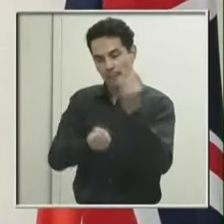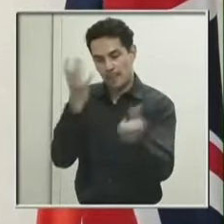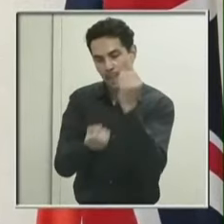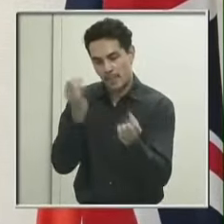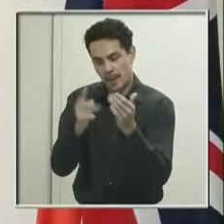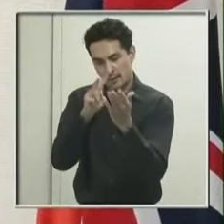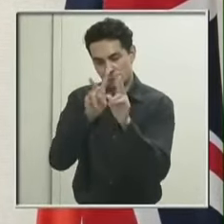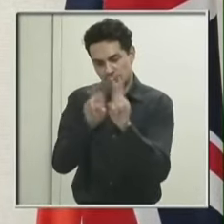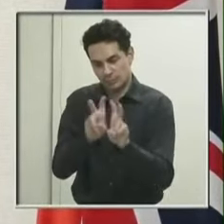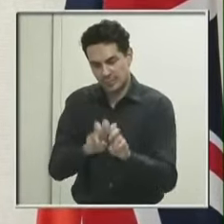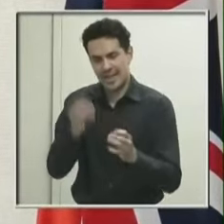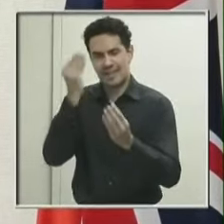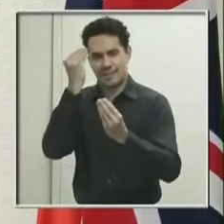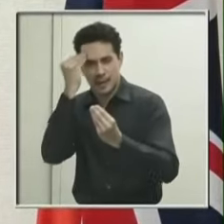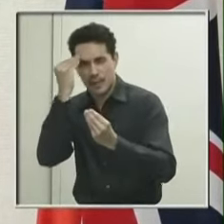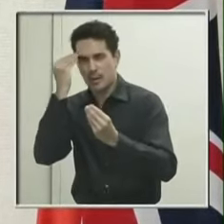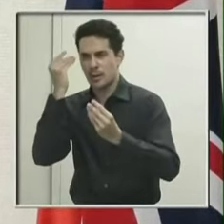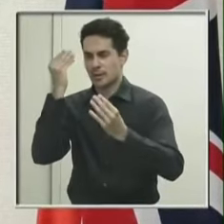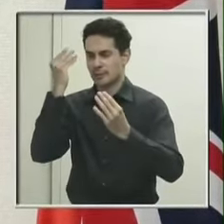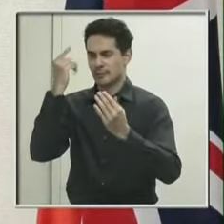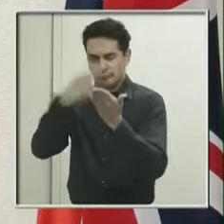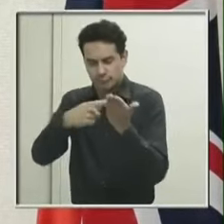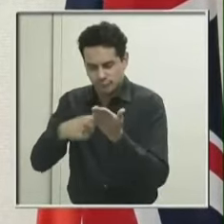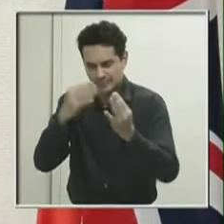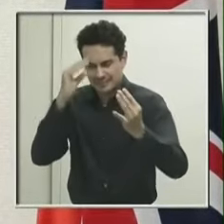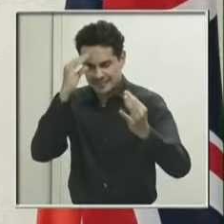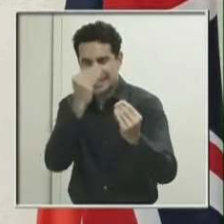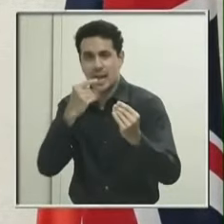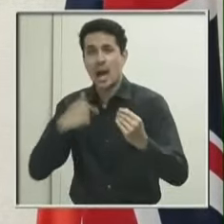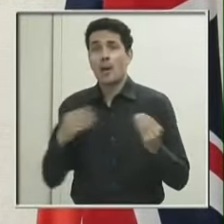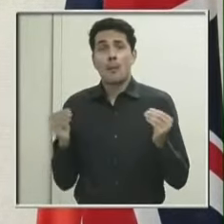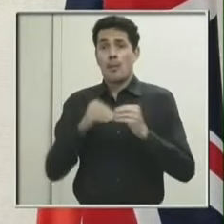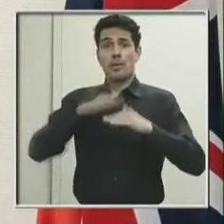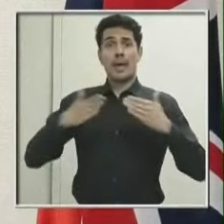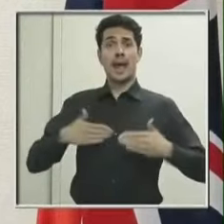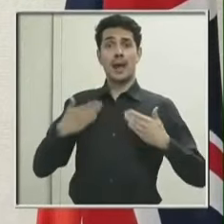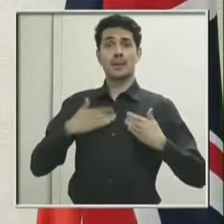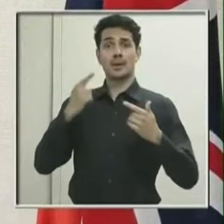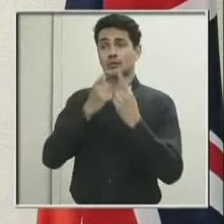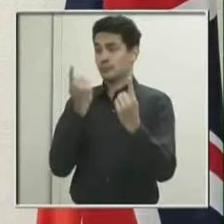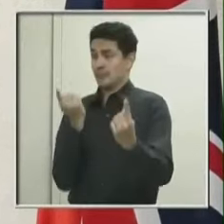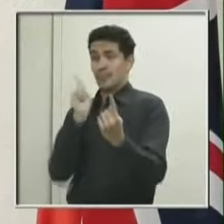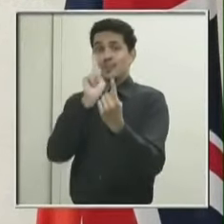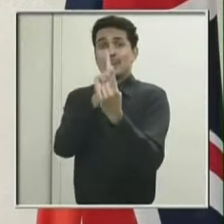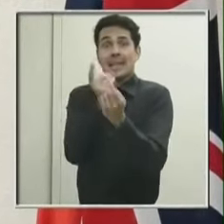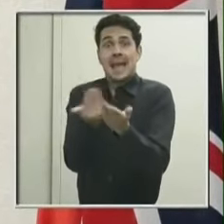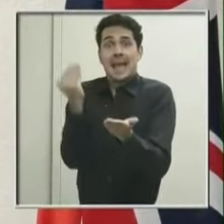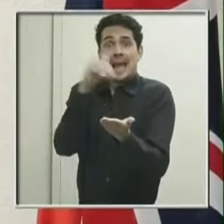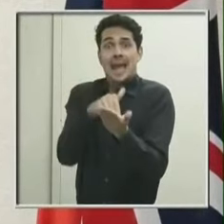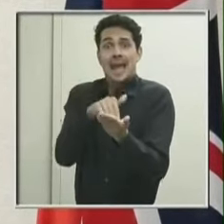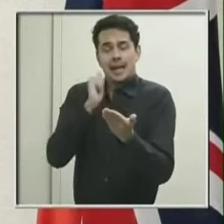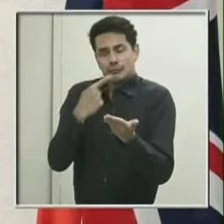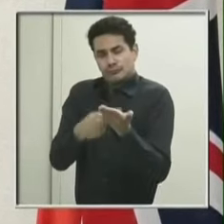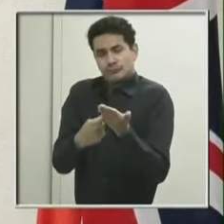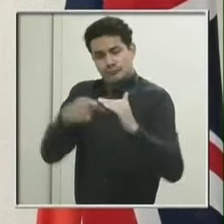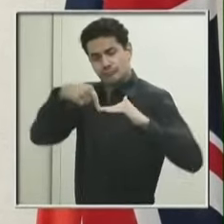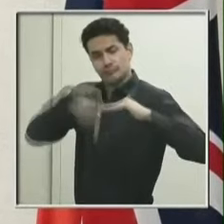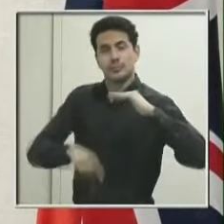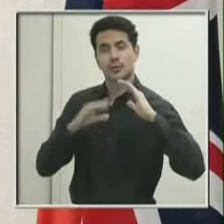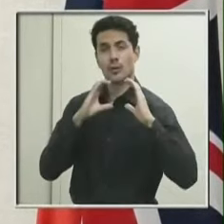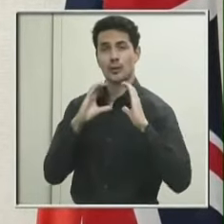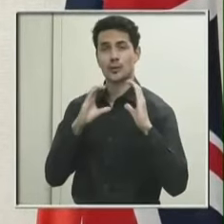about it, think about it, and I will be more than happy to come before you again so that we can have that